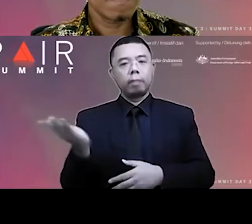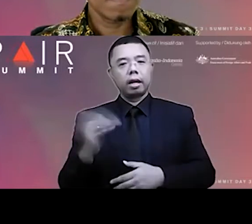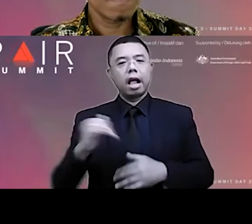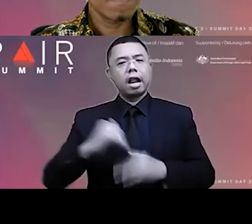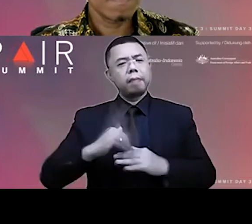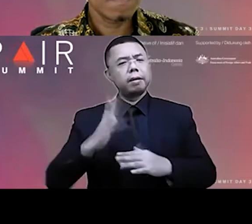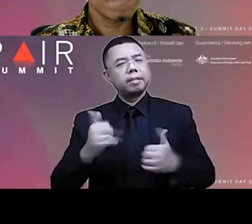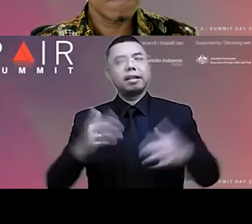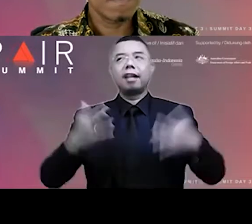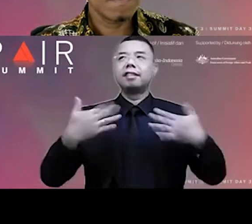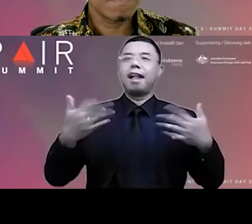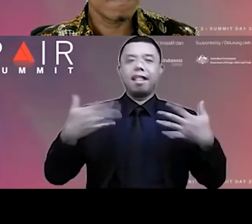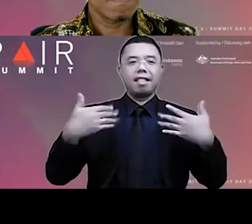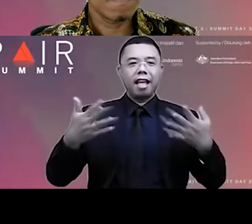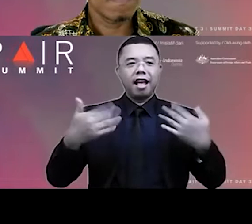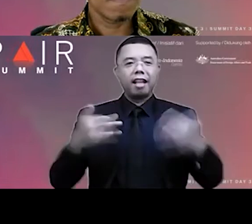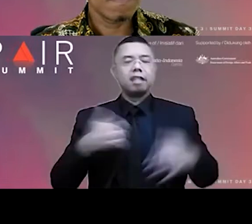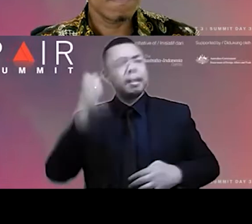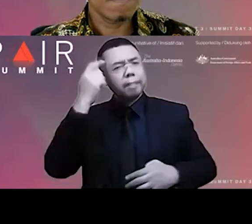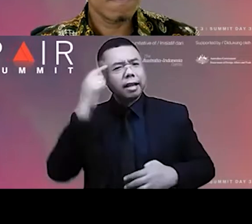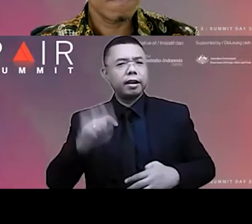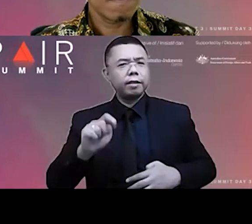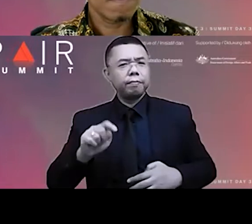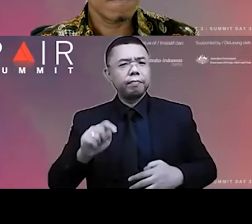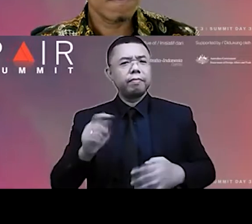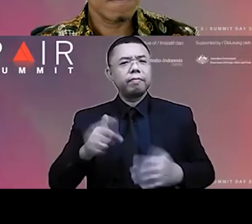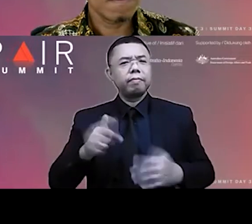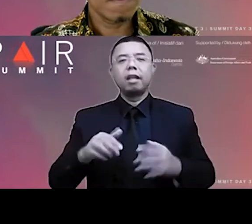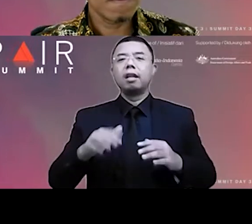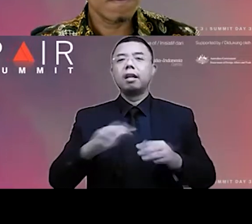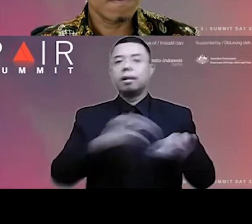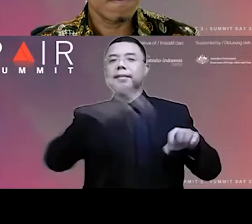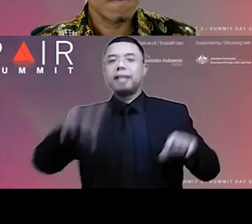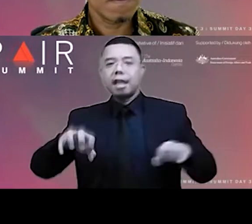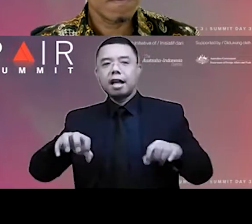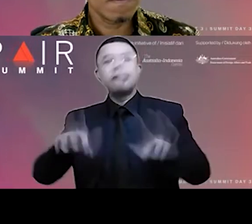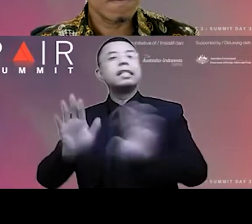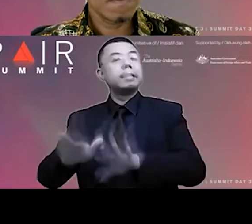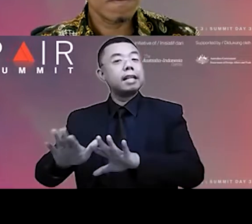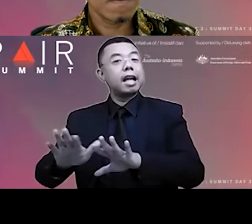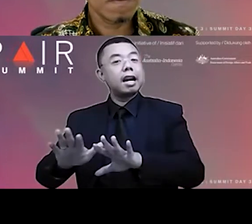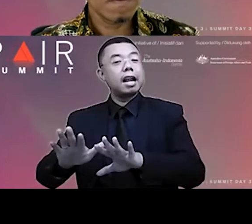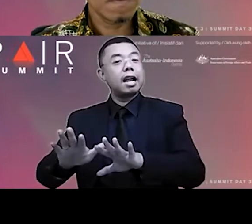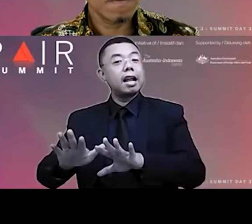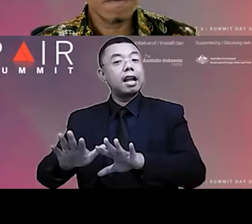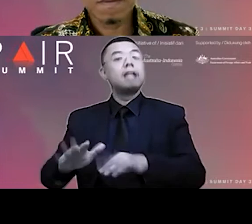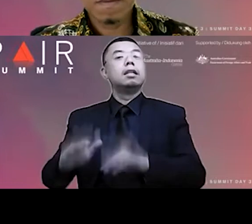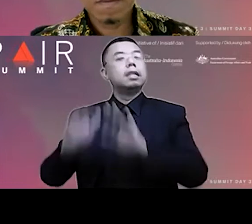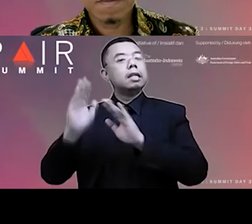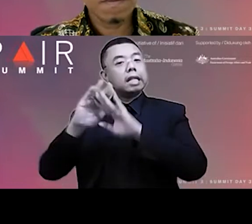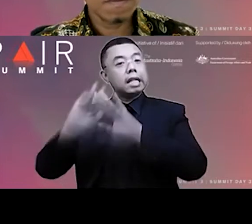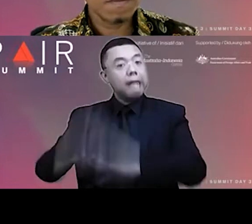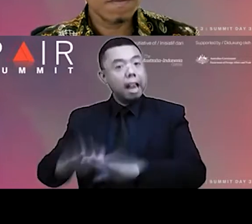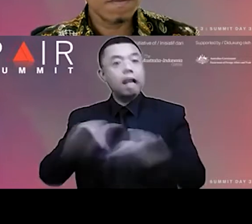is actually increasing. Also, the car or the land transportation has been increasing as well, Helen. We see lots of